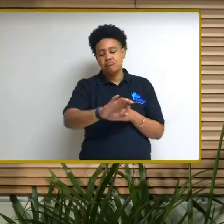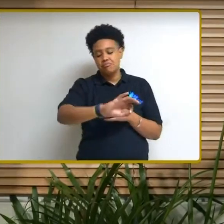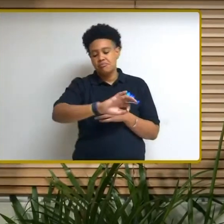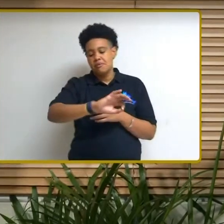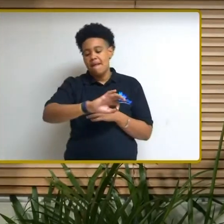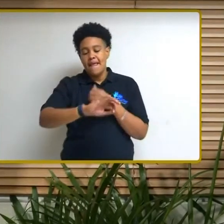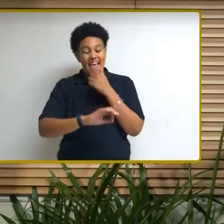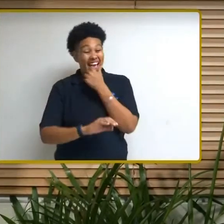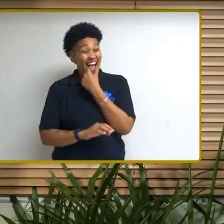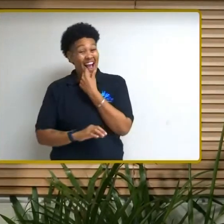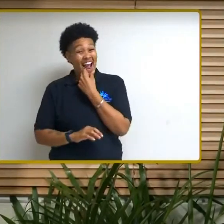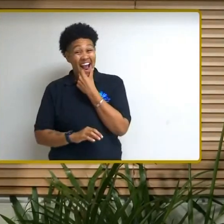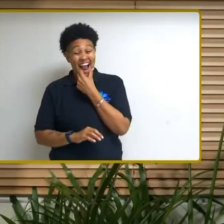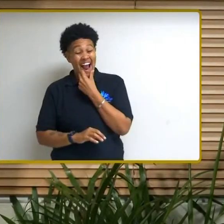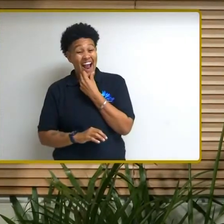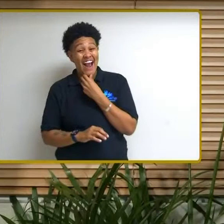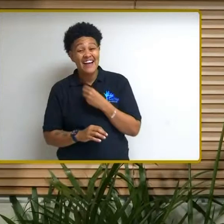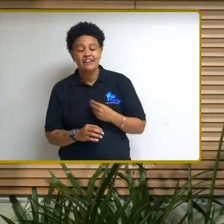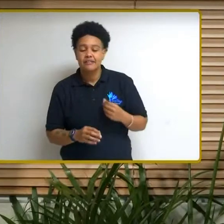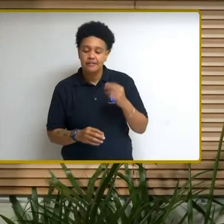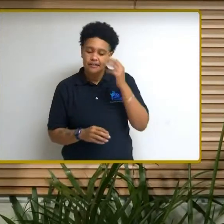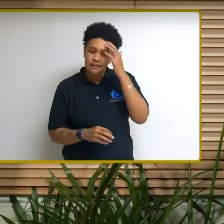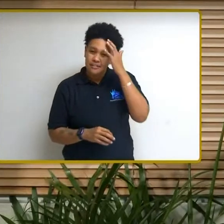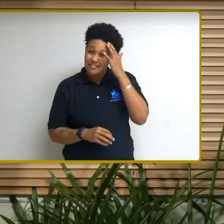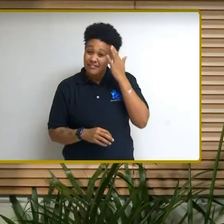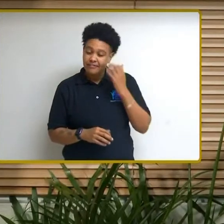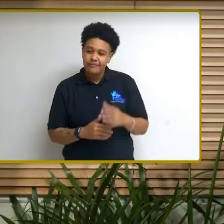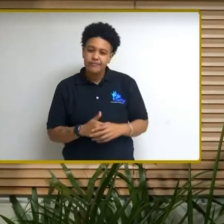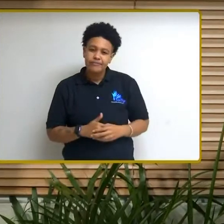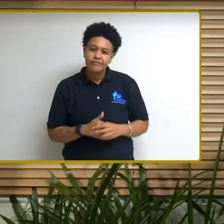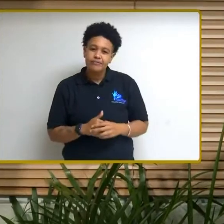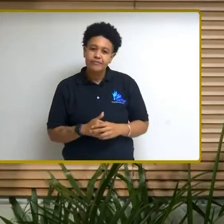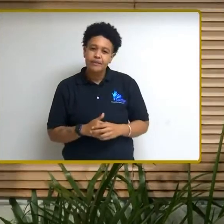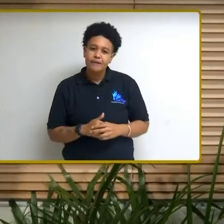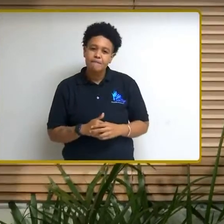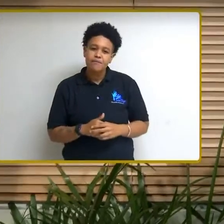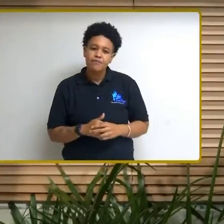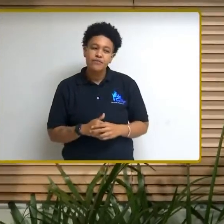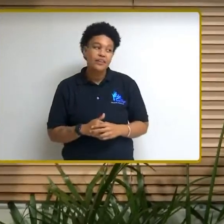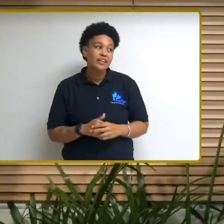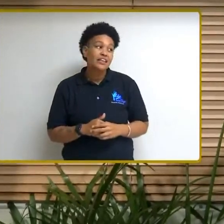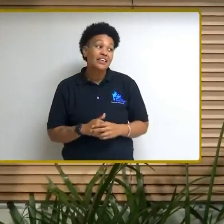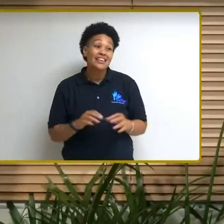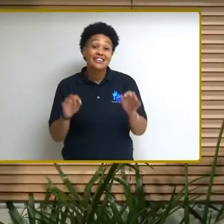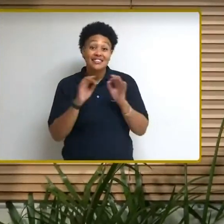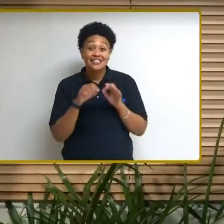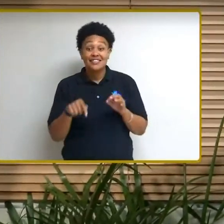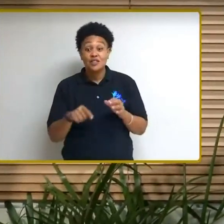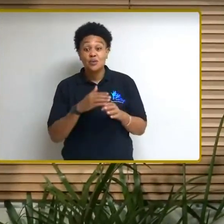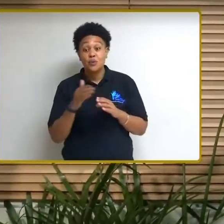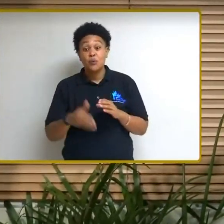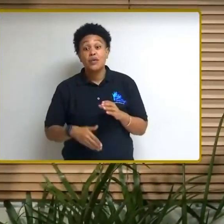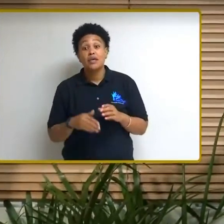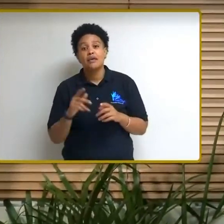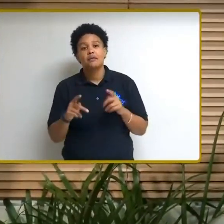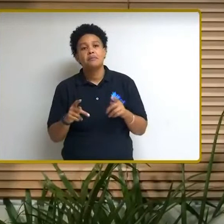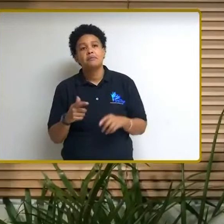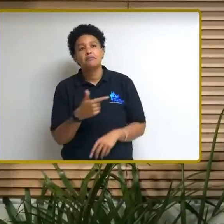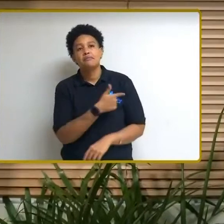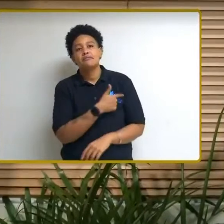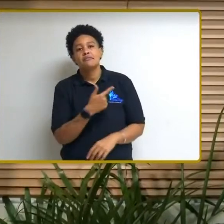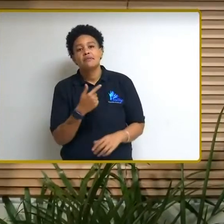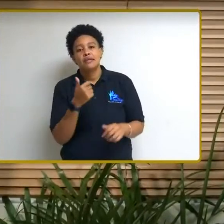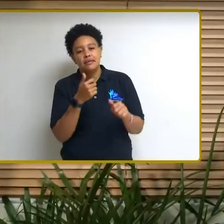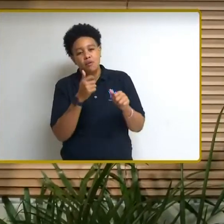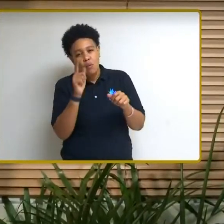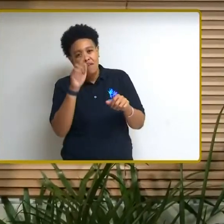behind time. But essentially, the Blitz this weekend is really where it's at. I